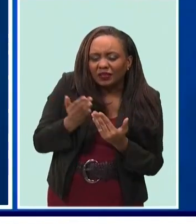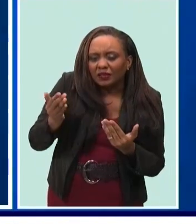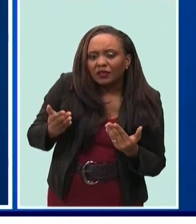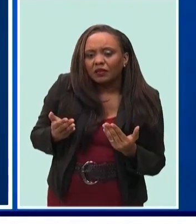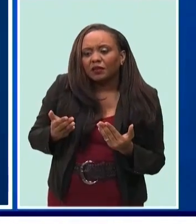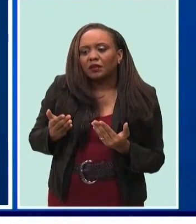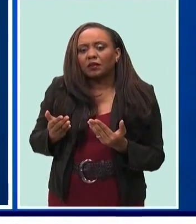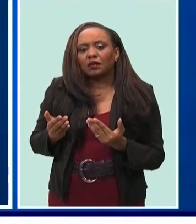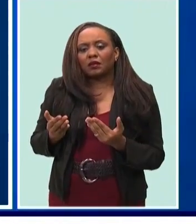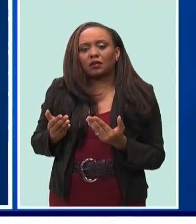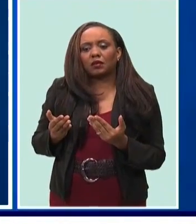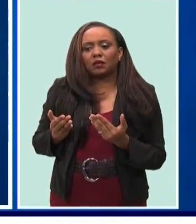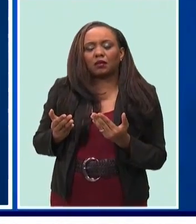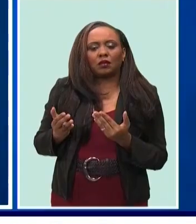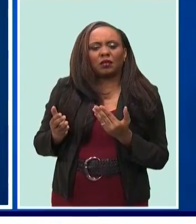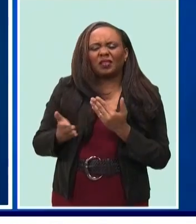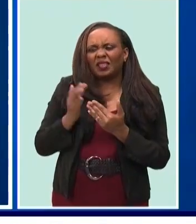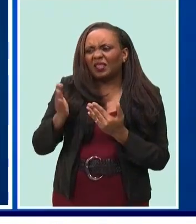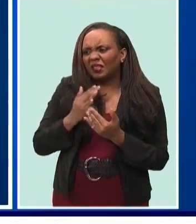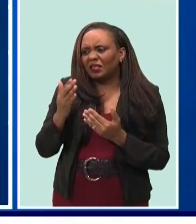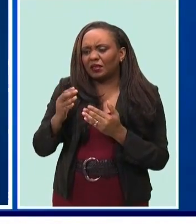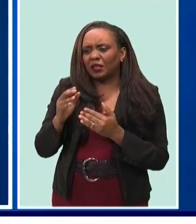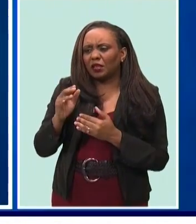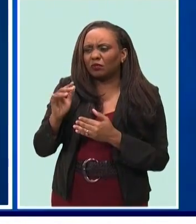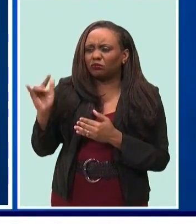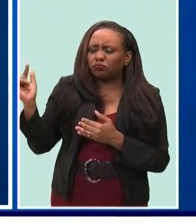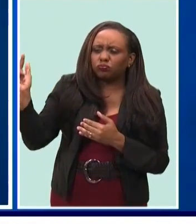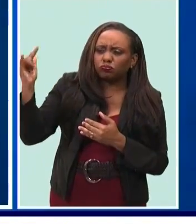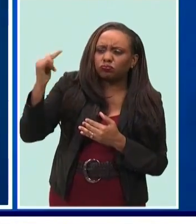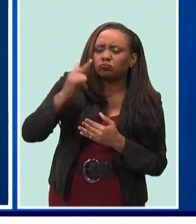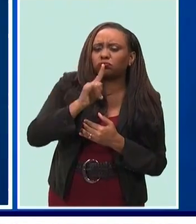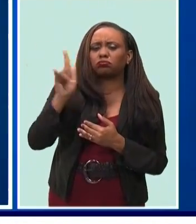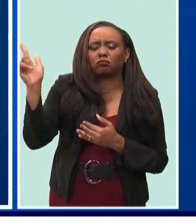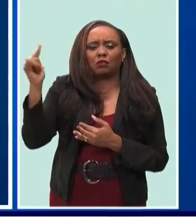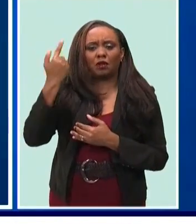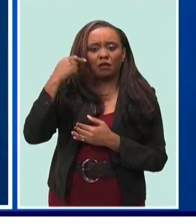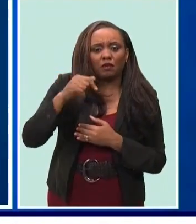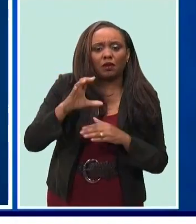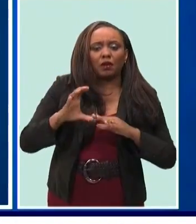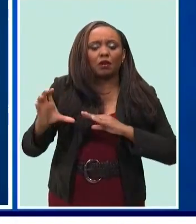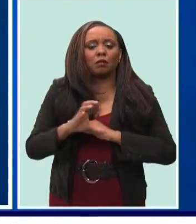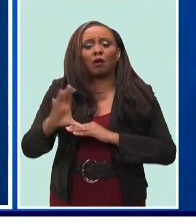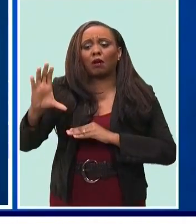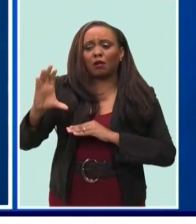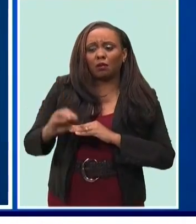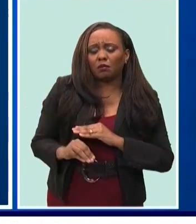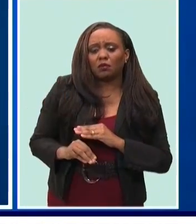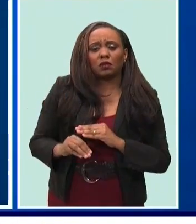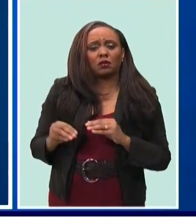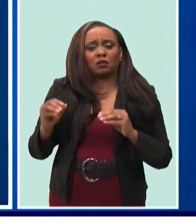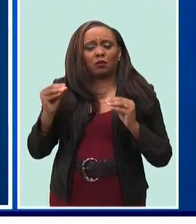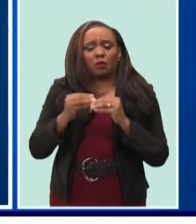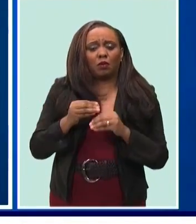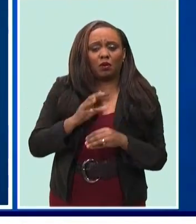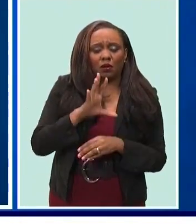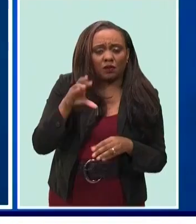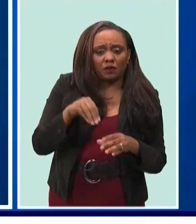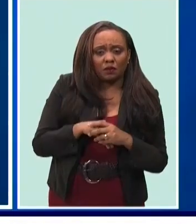as obstacle-free for Caribbean companies and entrepreneurs to get involved